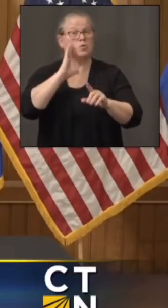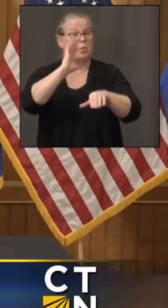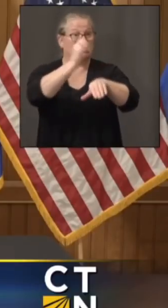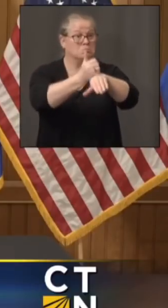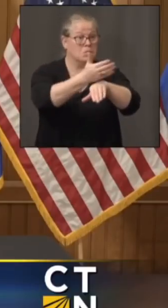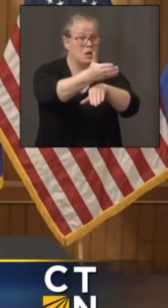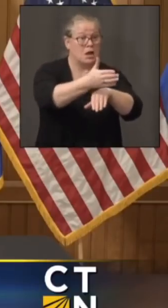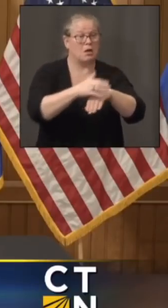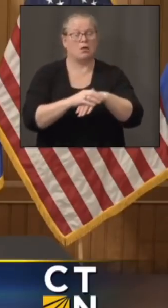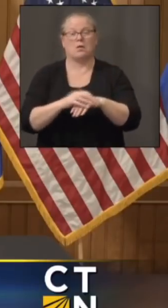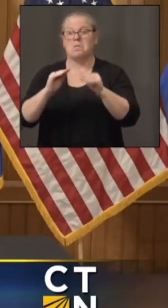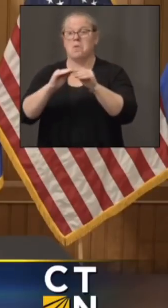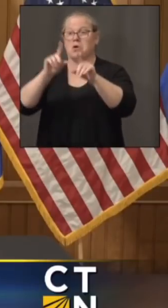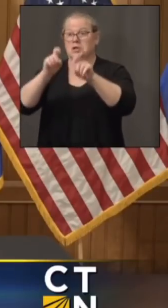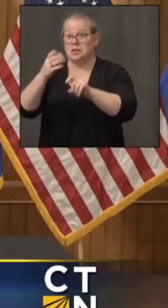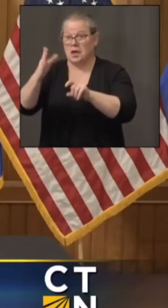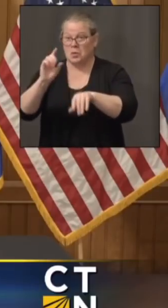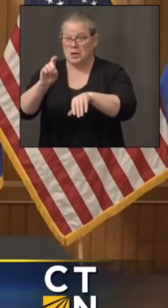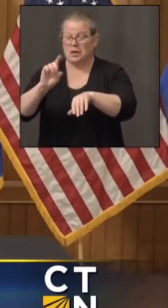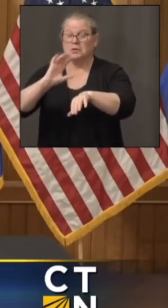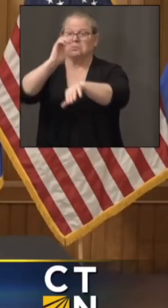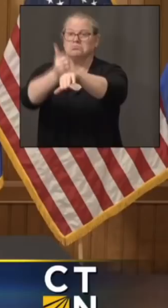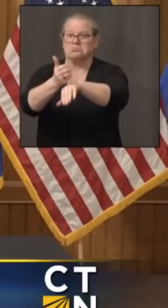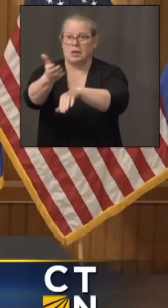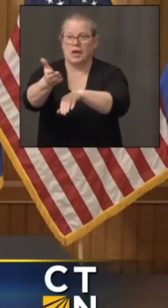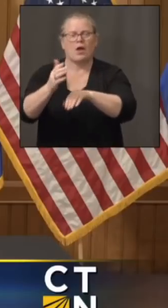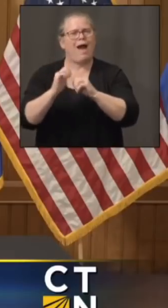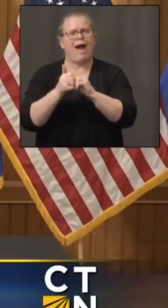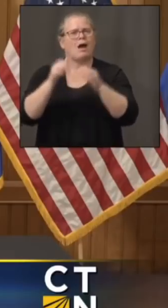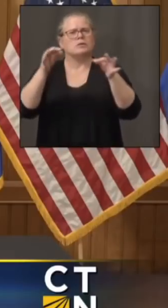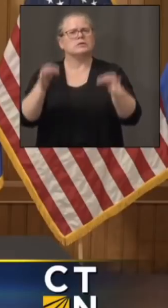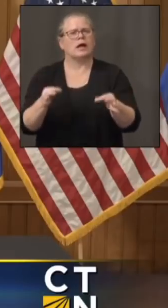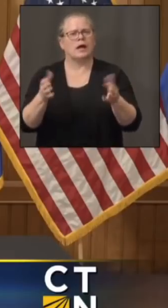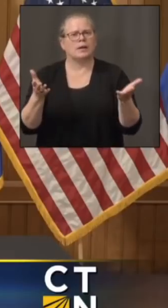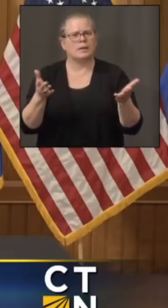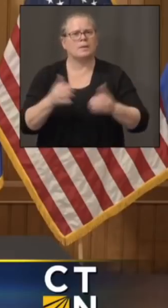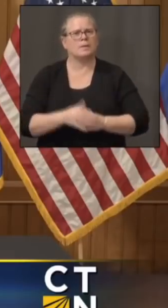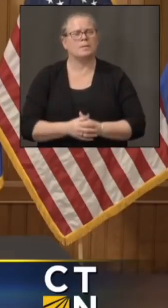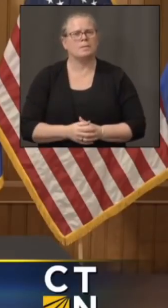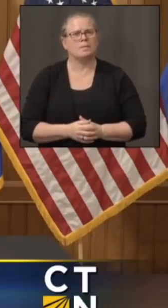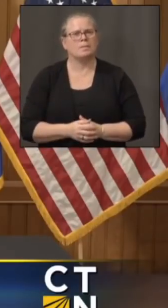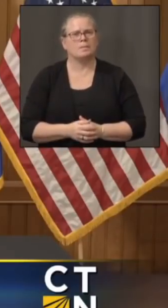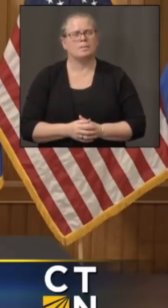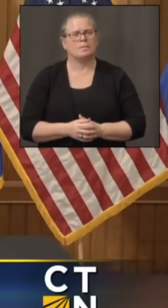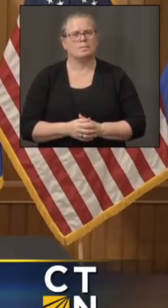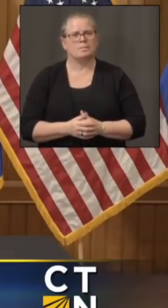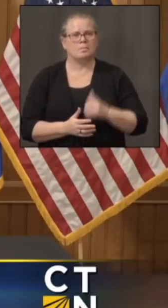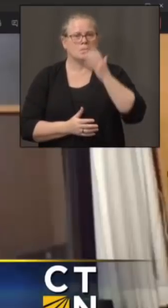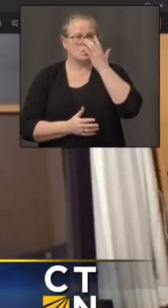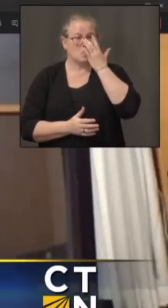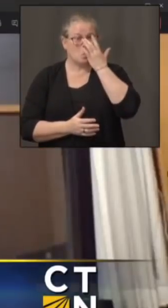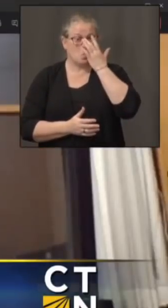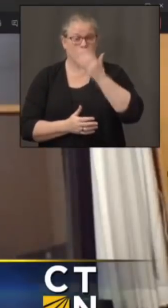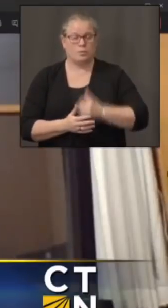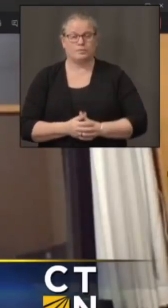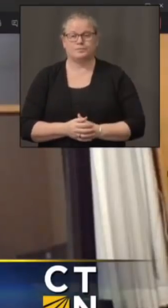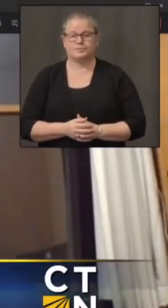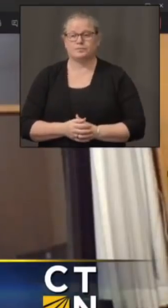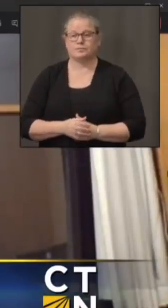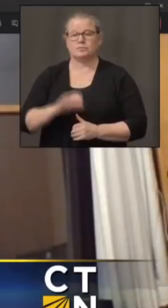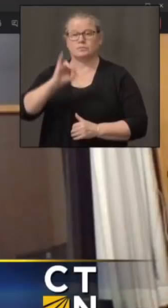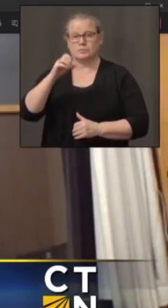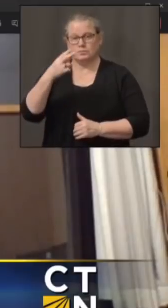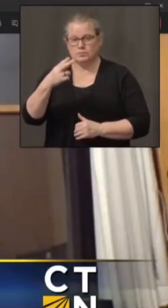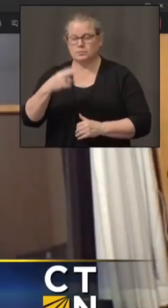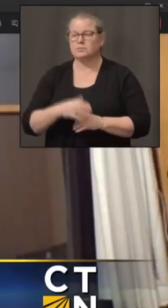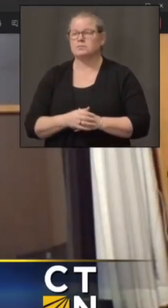establish new testing capabilities in these particular communities? Sure. Well, it's working with our